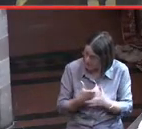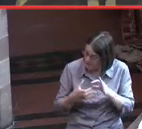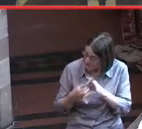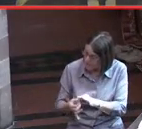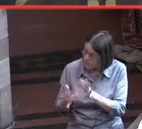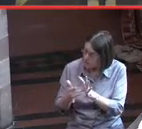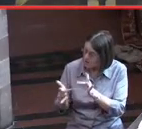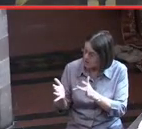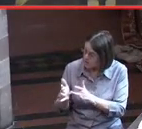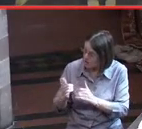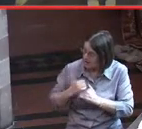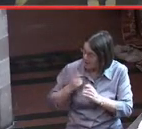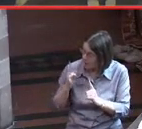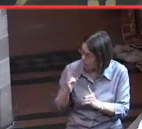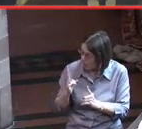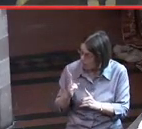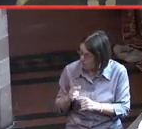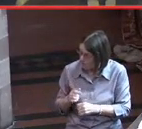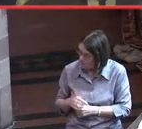our Lord?